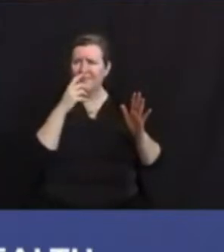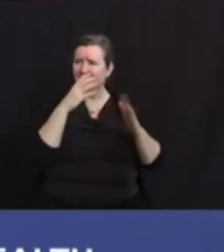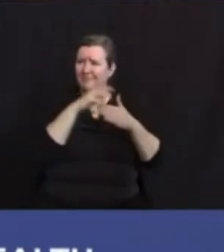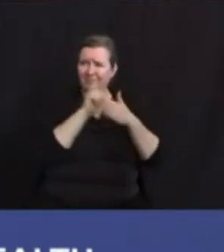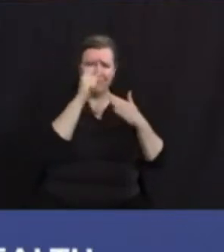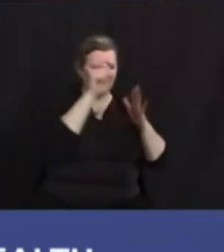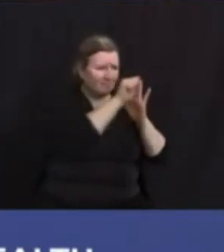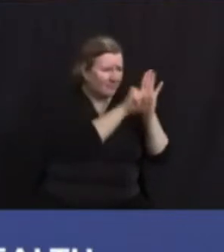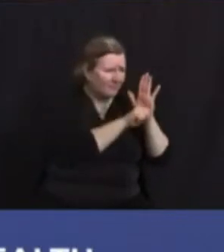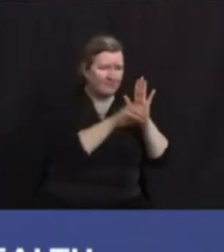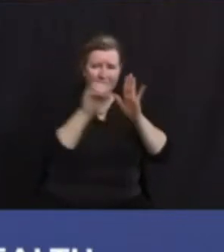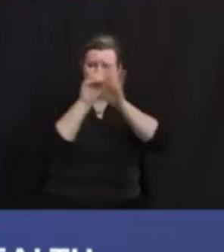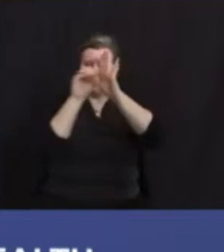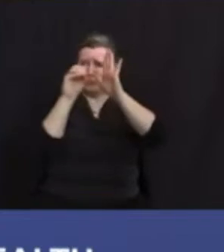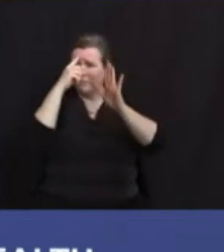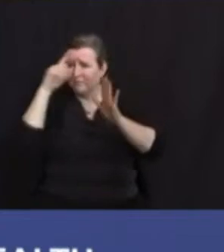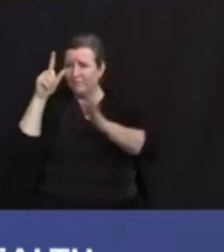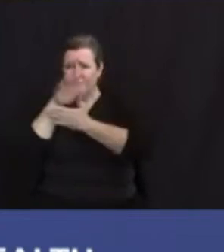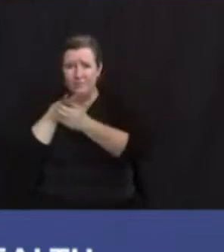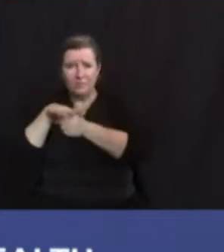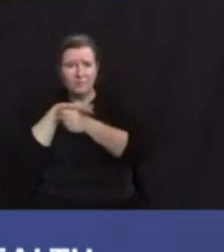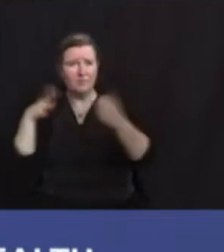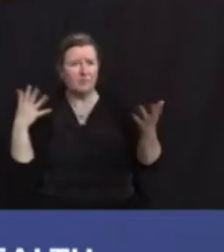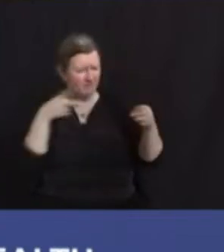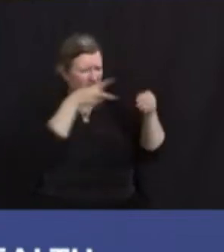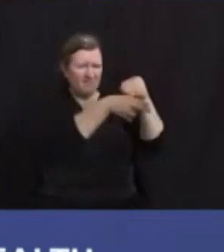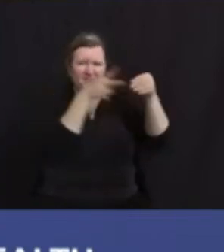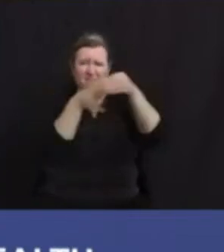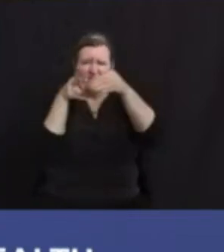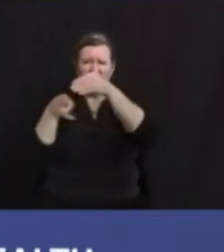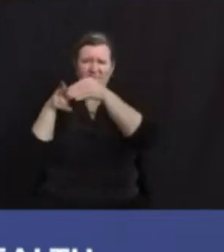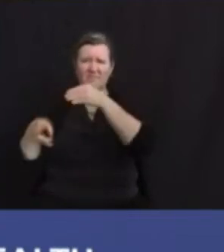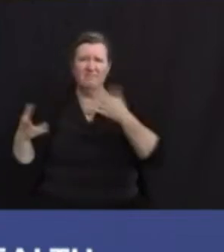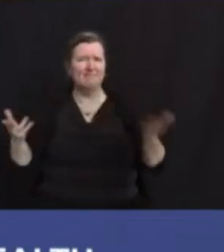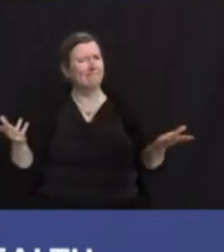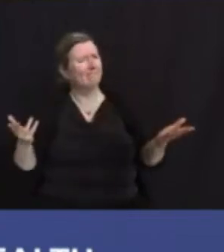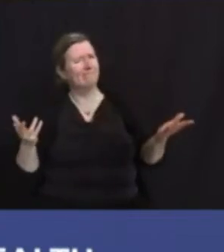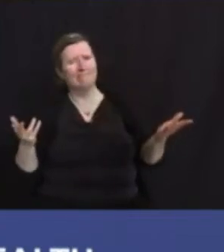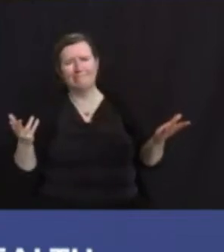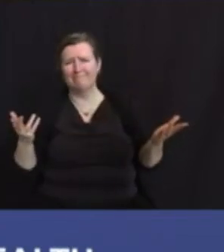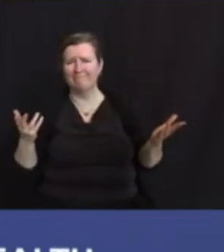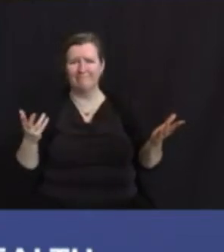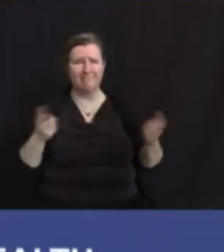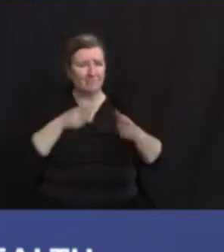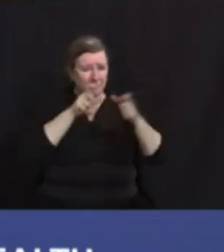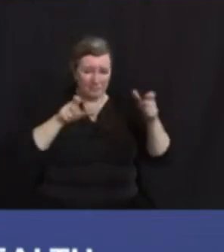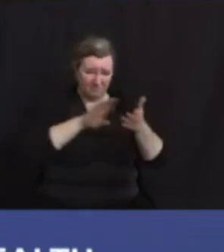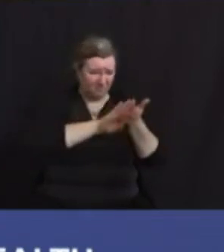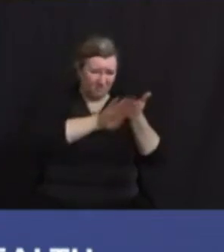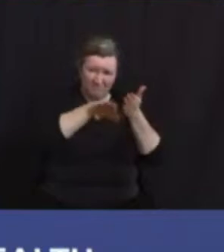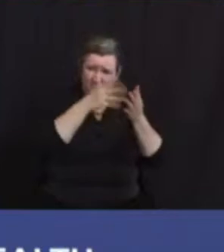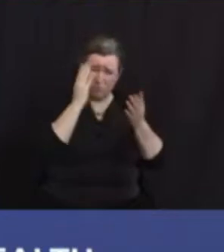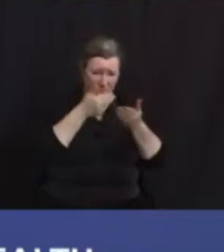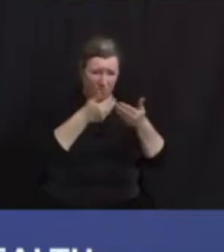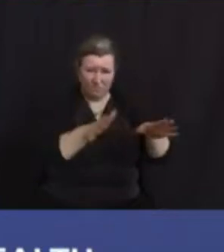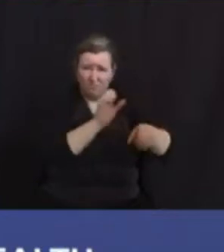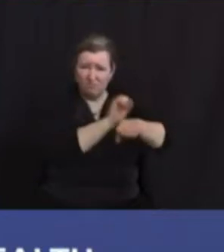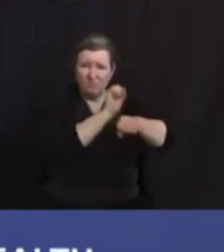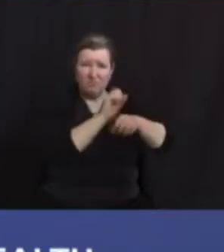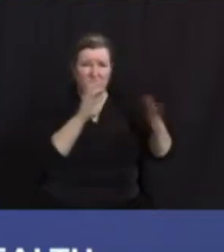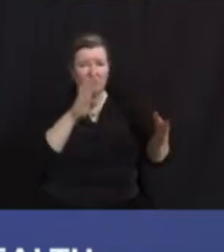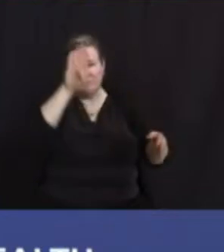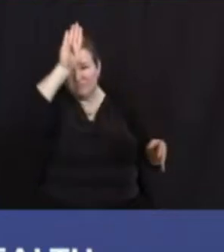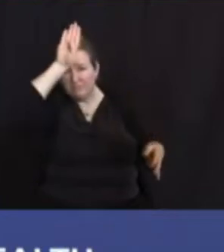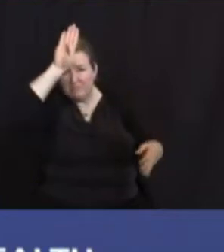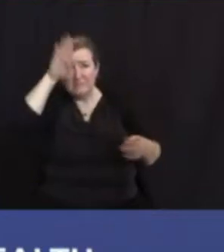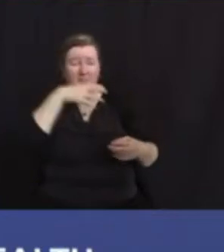services at a time when we need them the most. People would lose their jobs, frontline workers like firefighters, police, educators, healthcare,